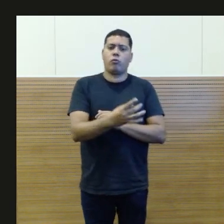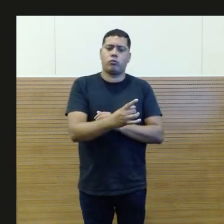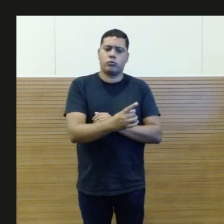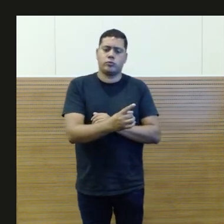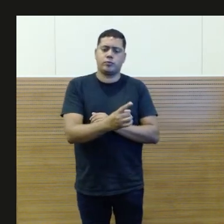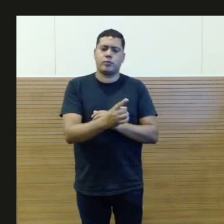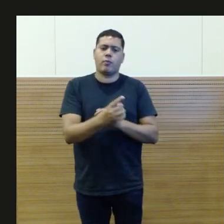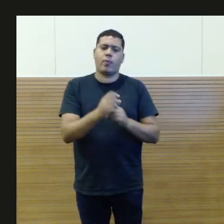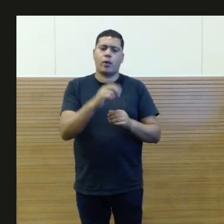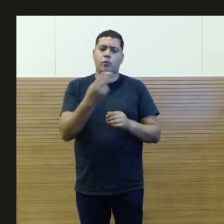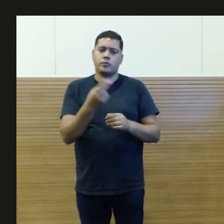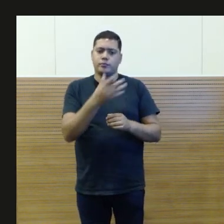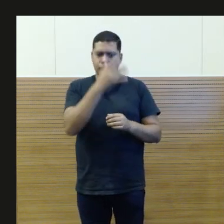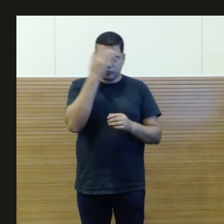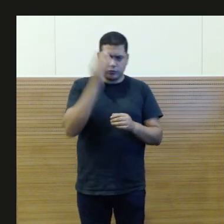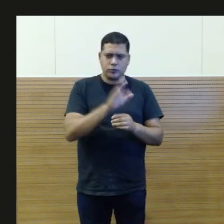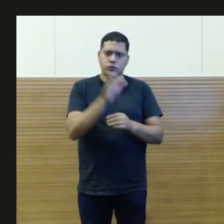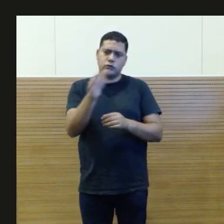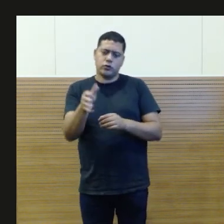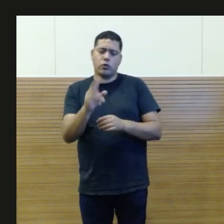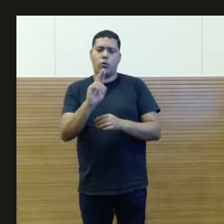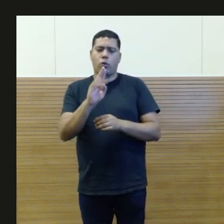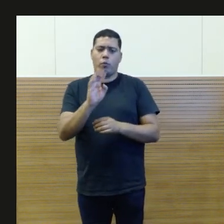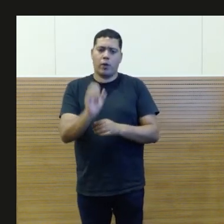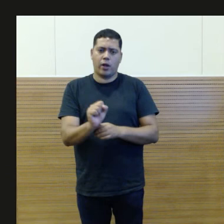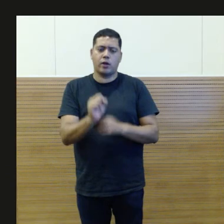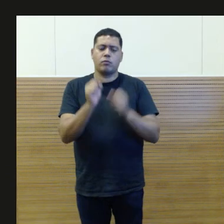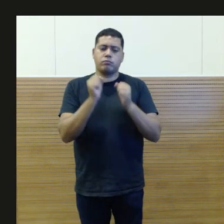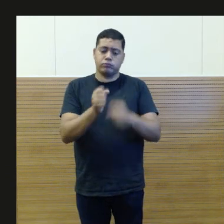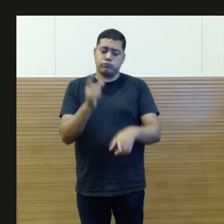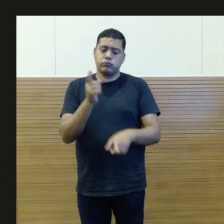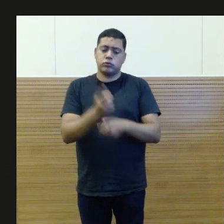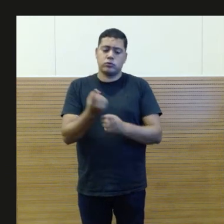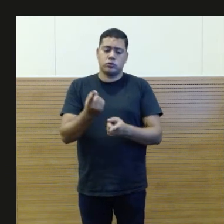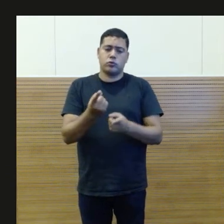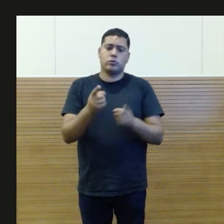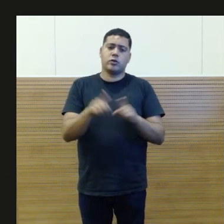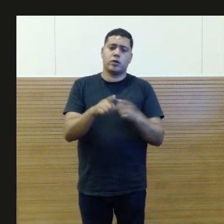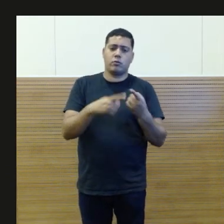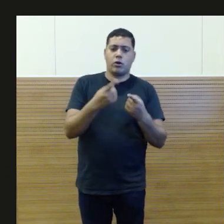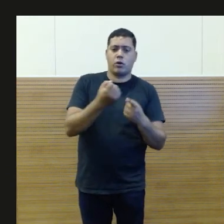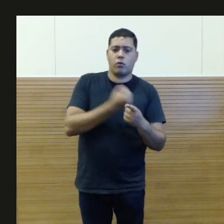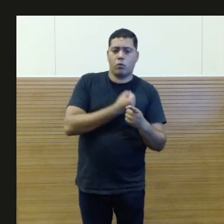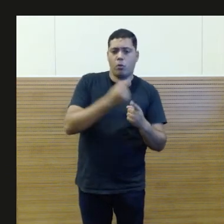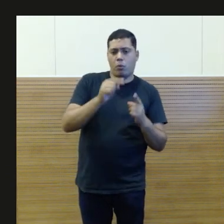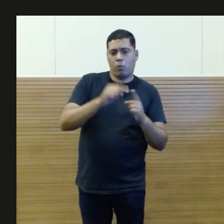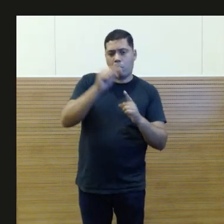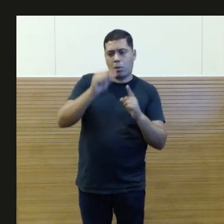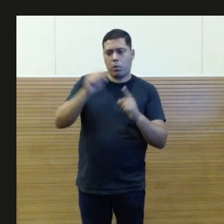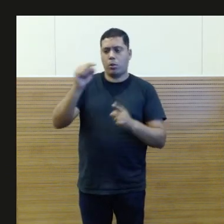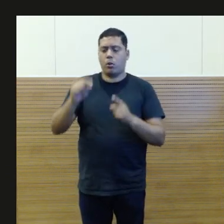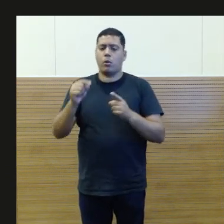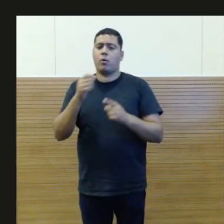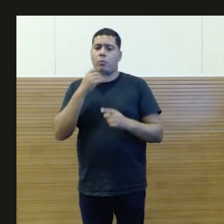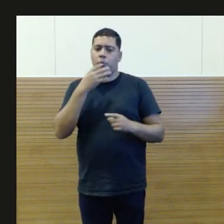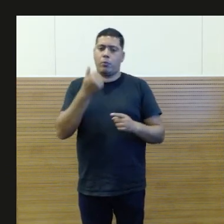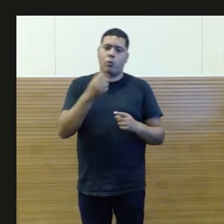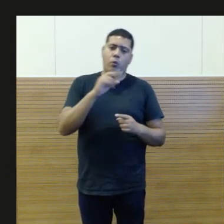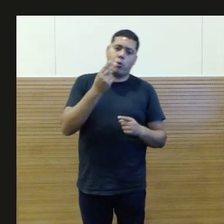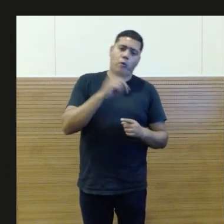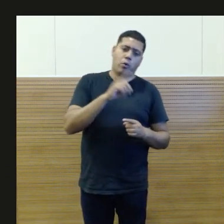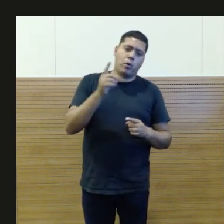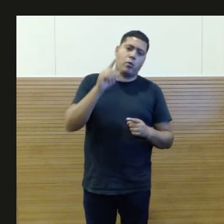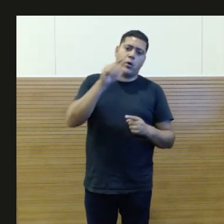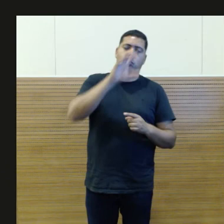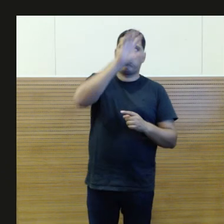We have to do the evaluation of those guidelines, be it in terms of process as well as in terms of